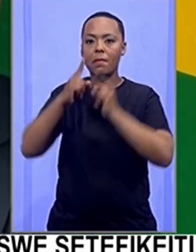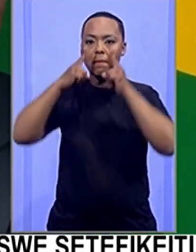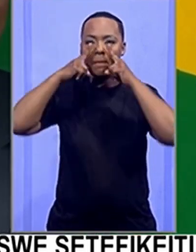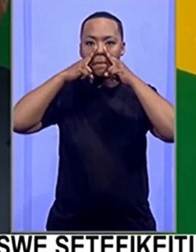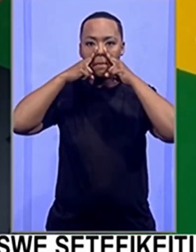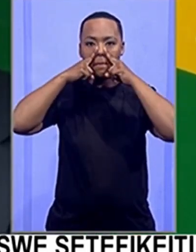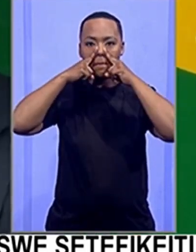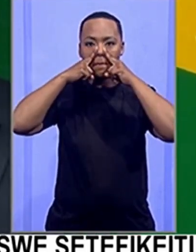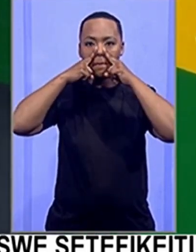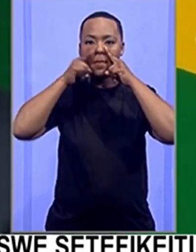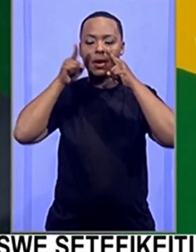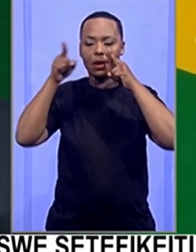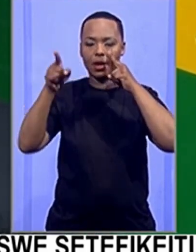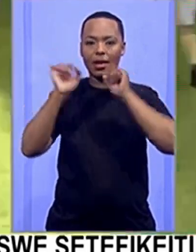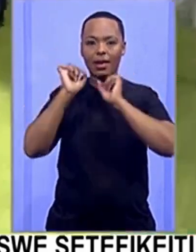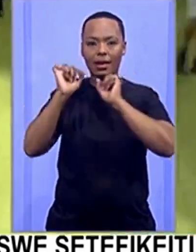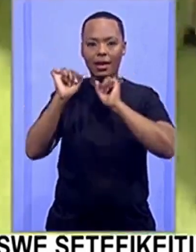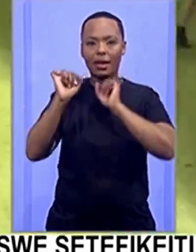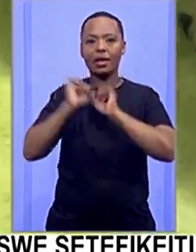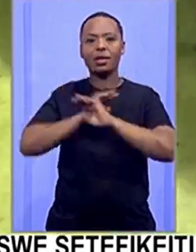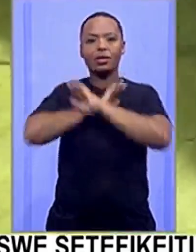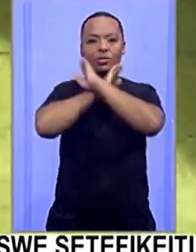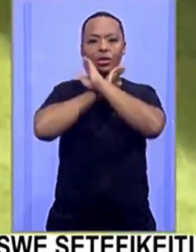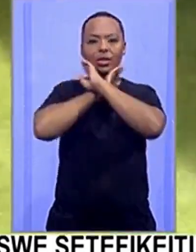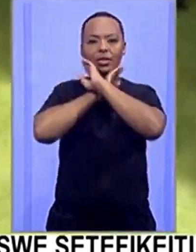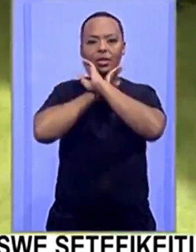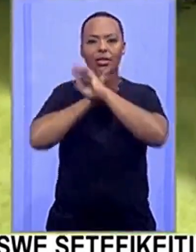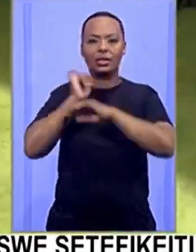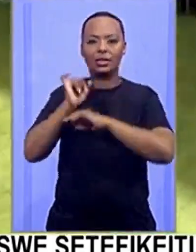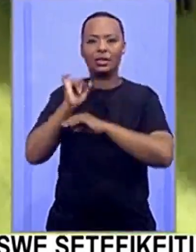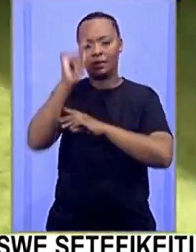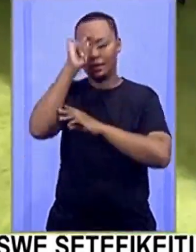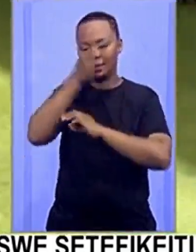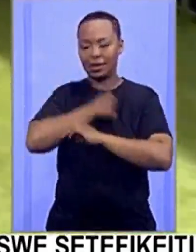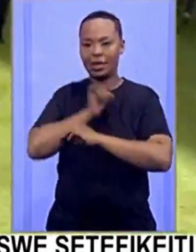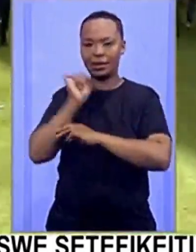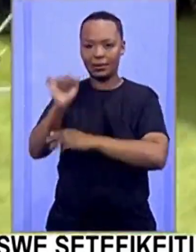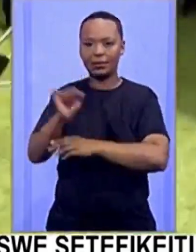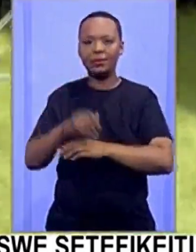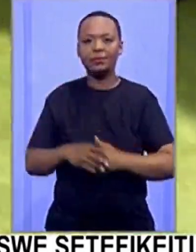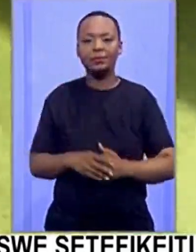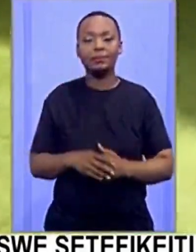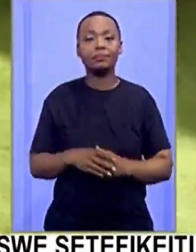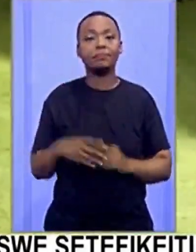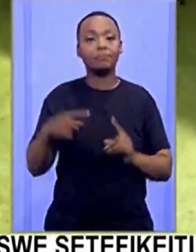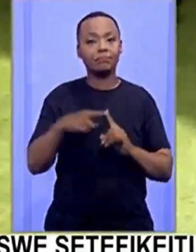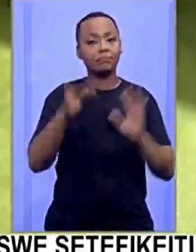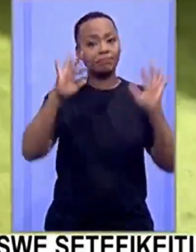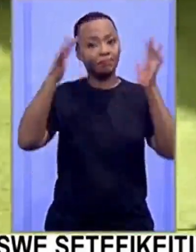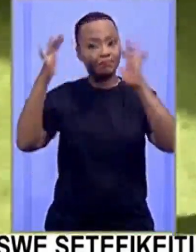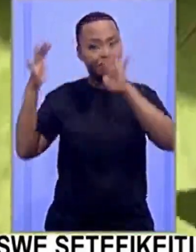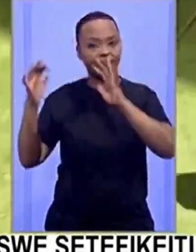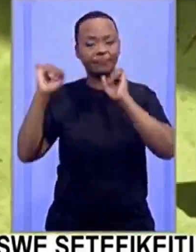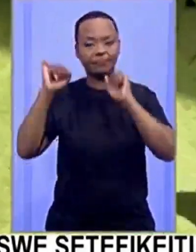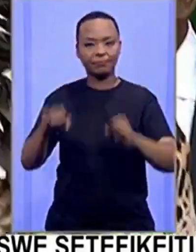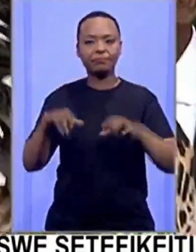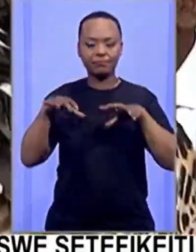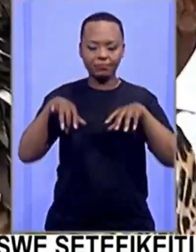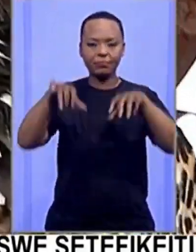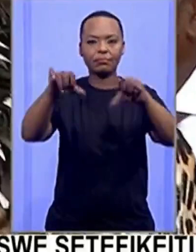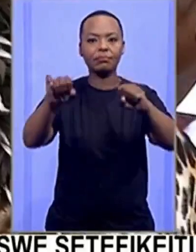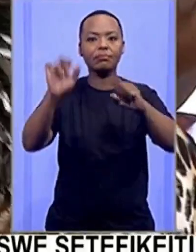Misuzulu Kgosikgolo. Lefoko la kgakololo le go mo lebogisa go tswa go mongwe yo mo maemong a